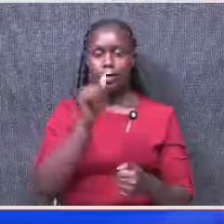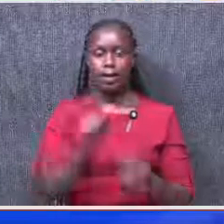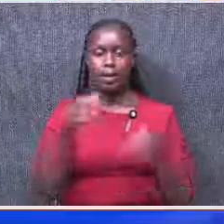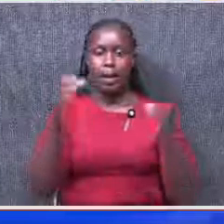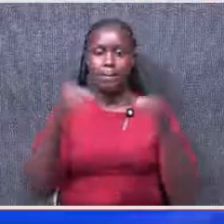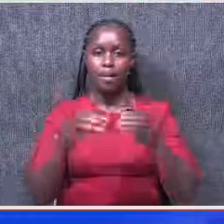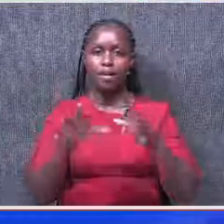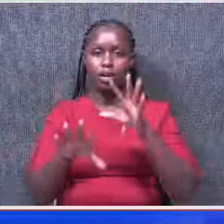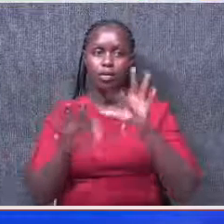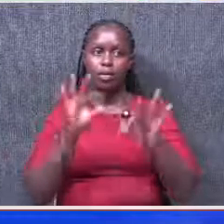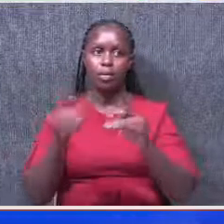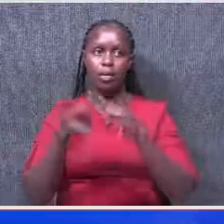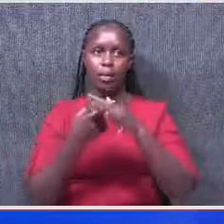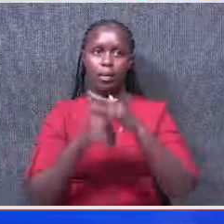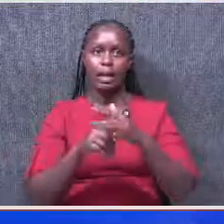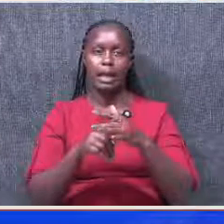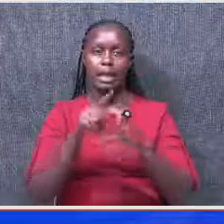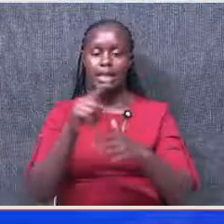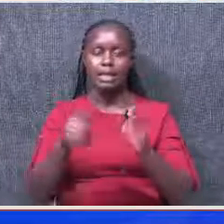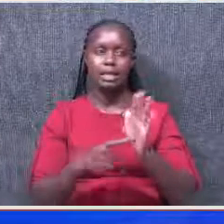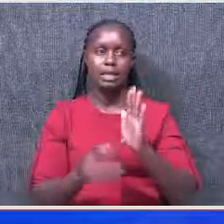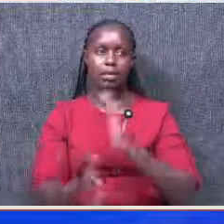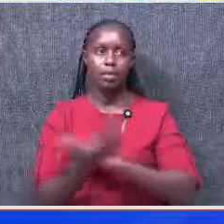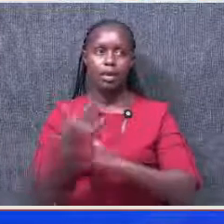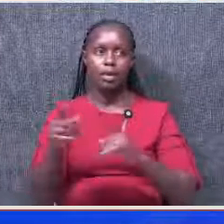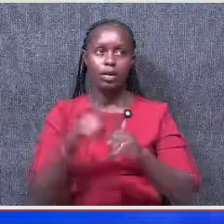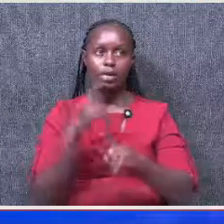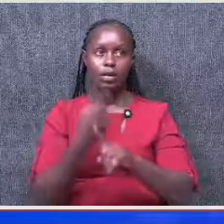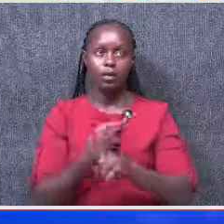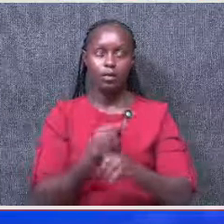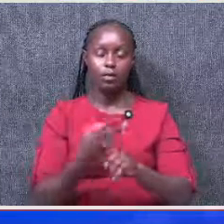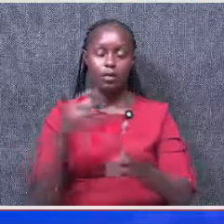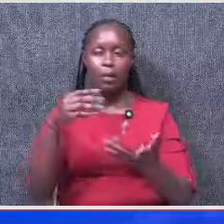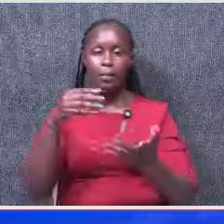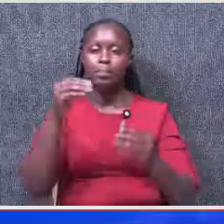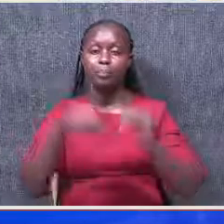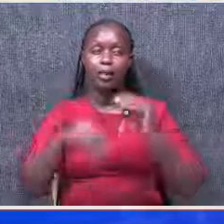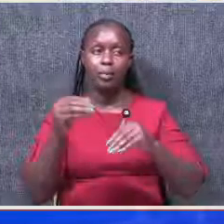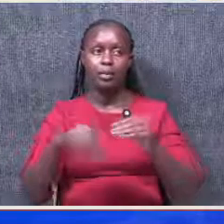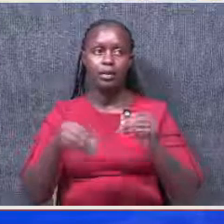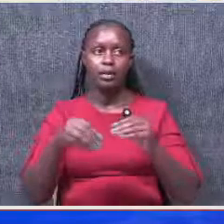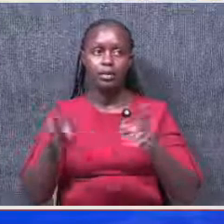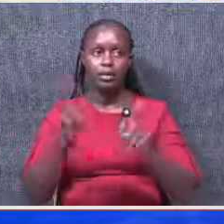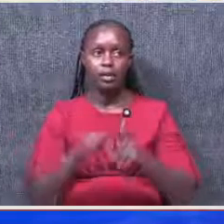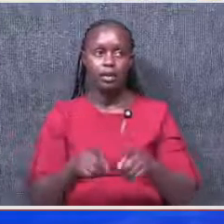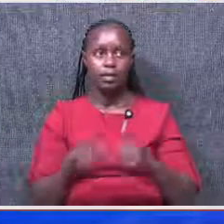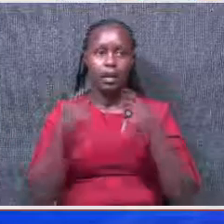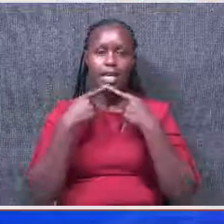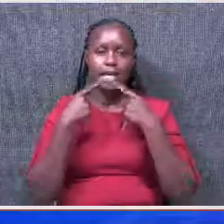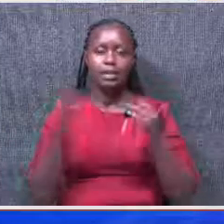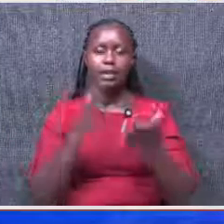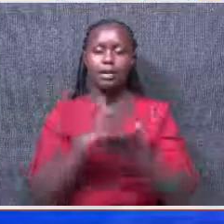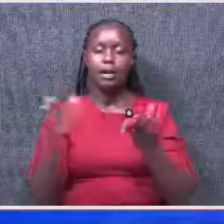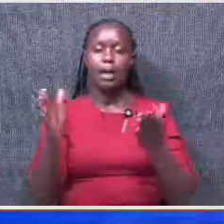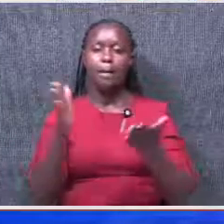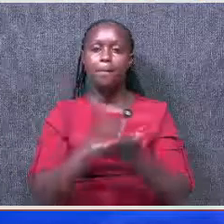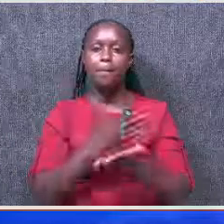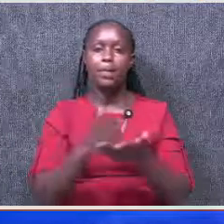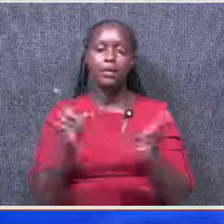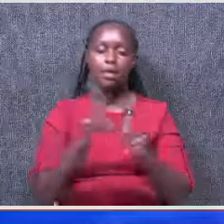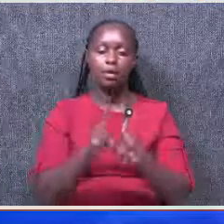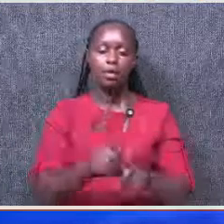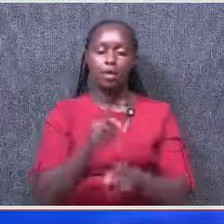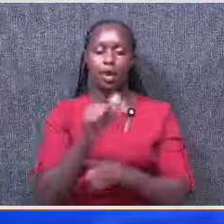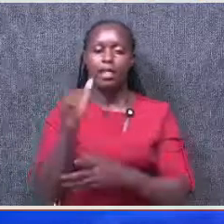nations that began this morning at various polling stations across the country had ups and downs, some parts facing delays while other